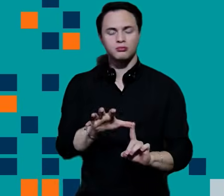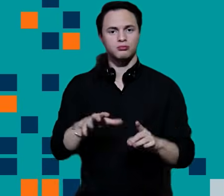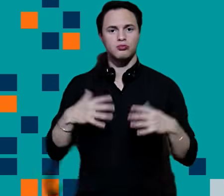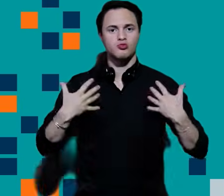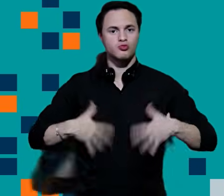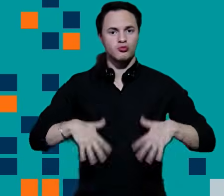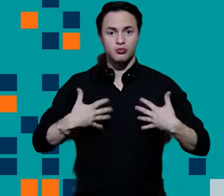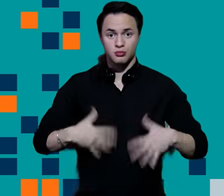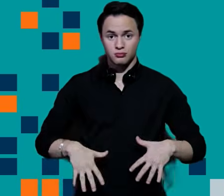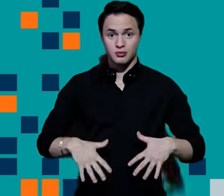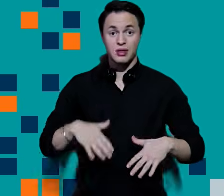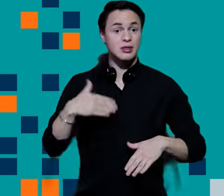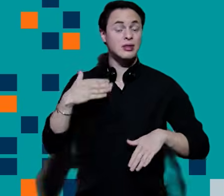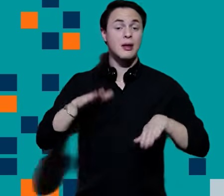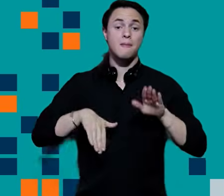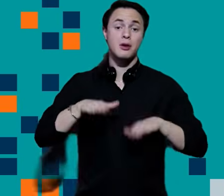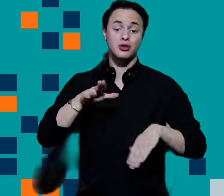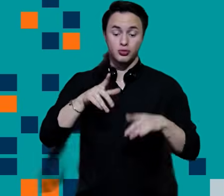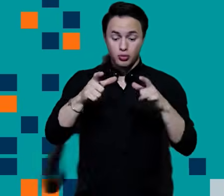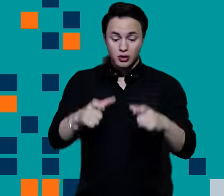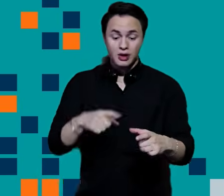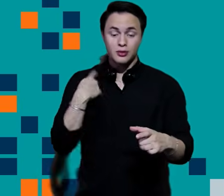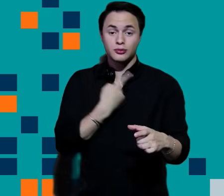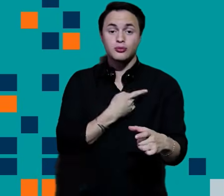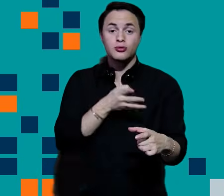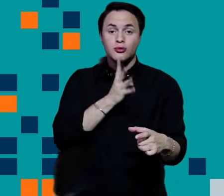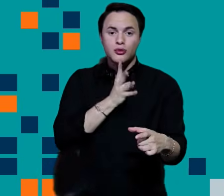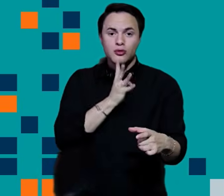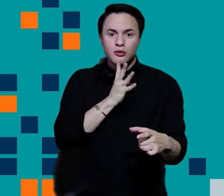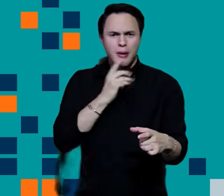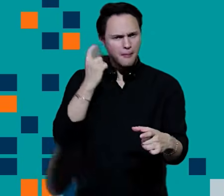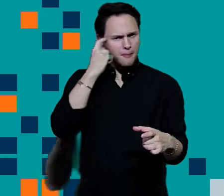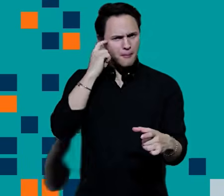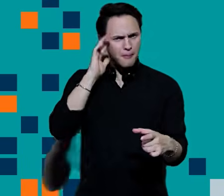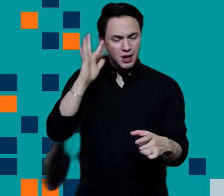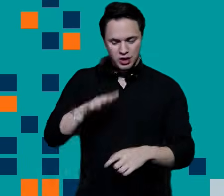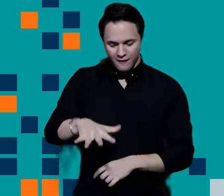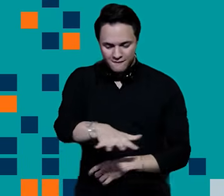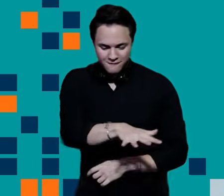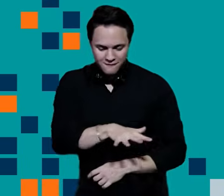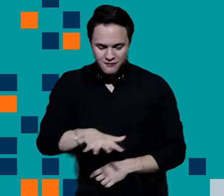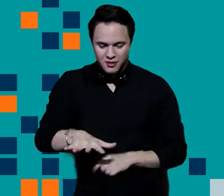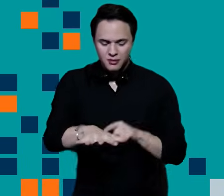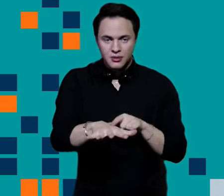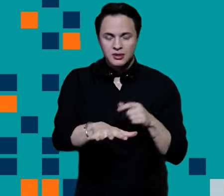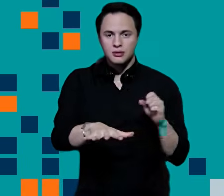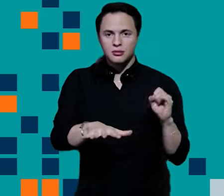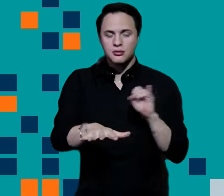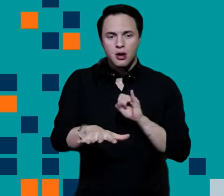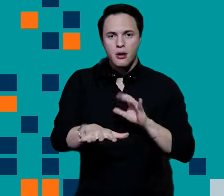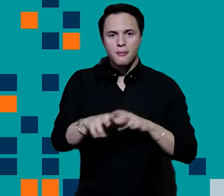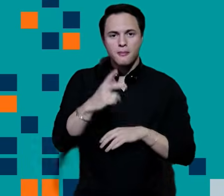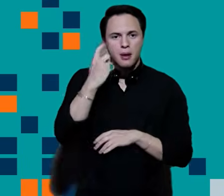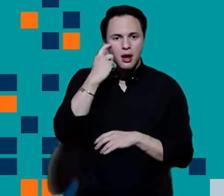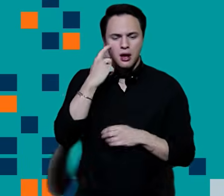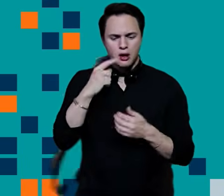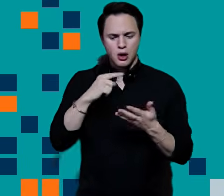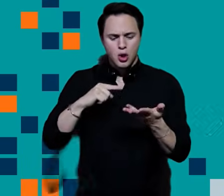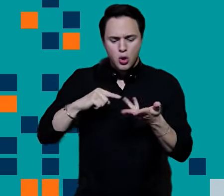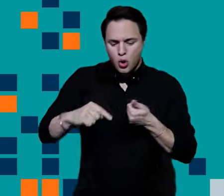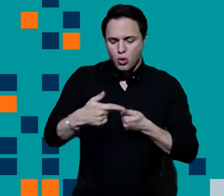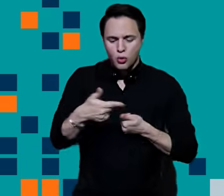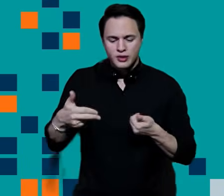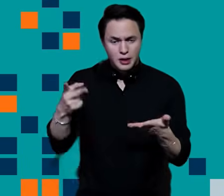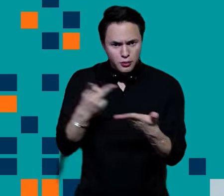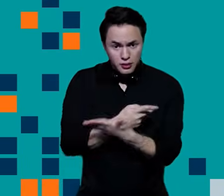the places we create. Thinking of the environments that we create, in fact, that are things that are actively